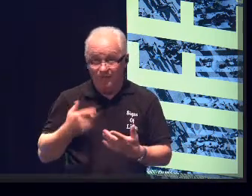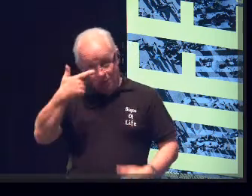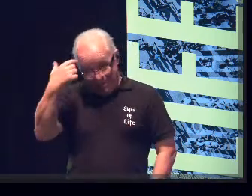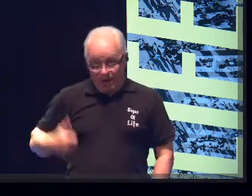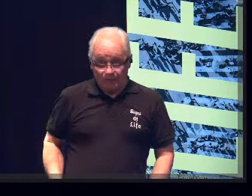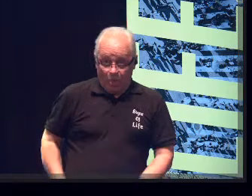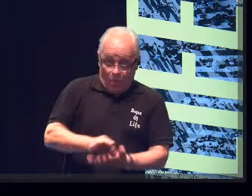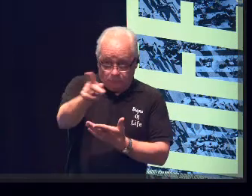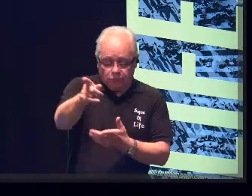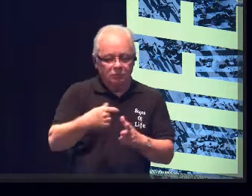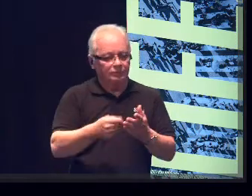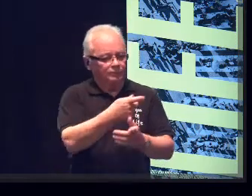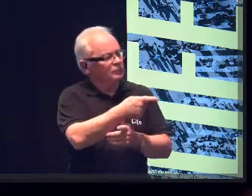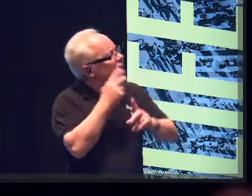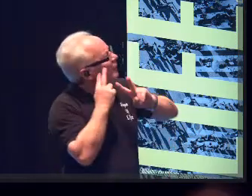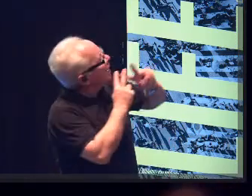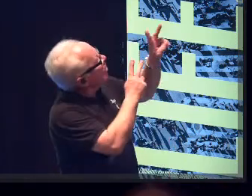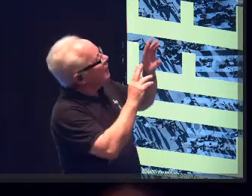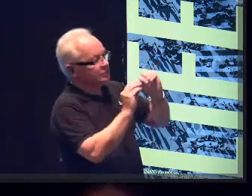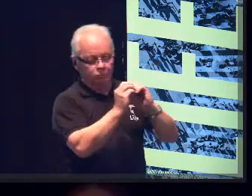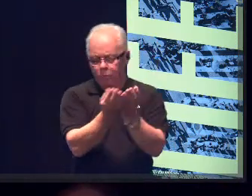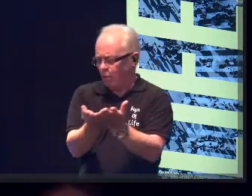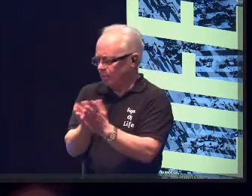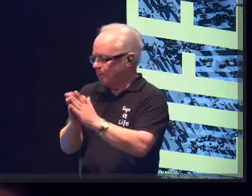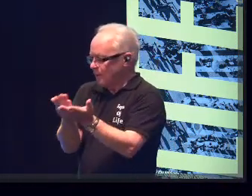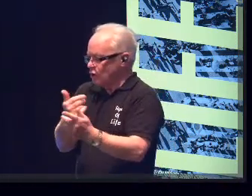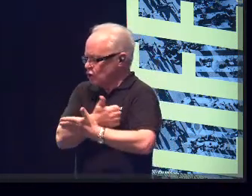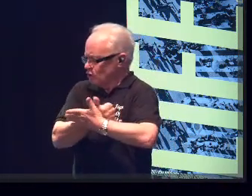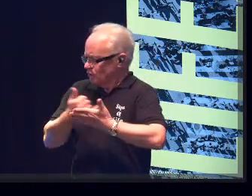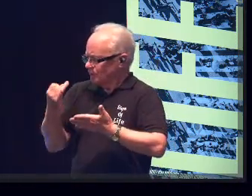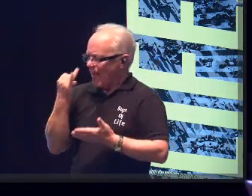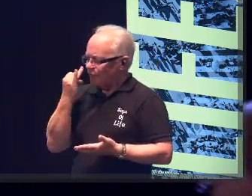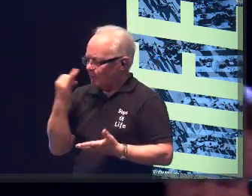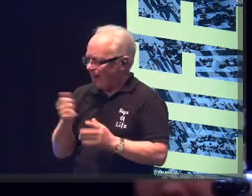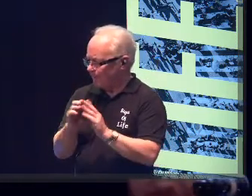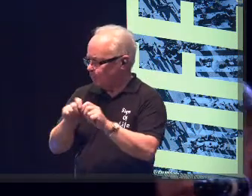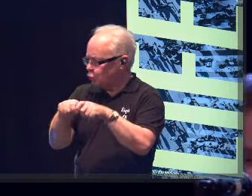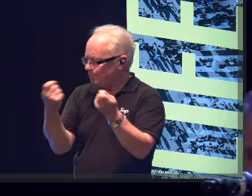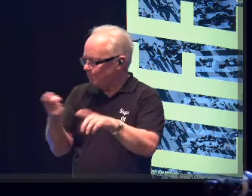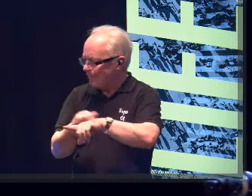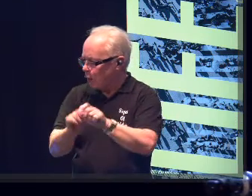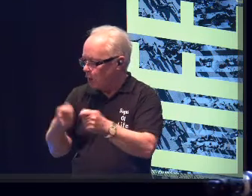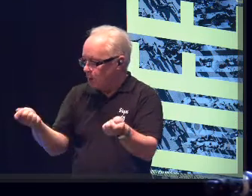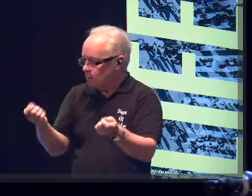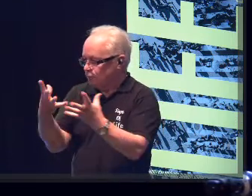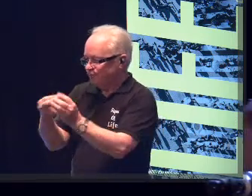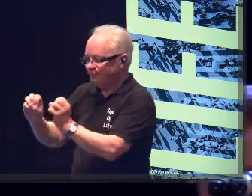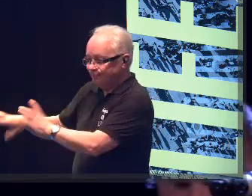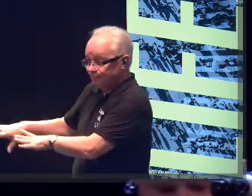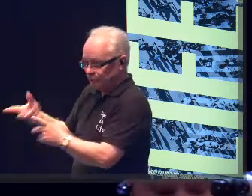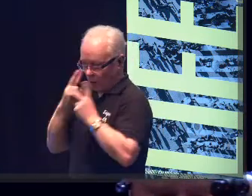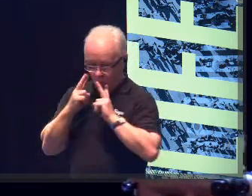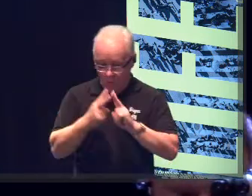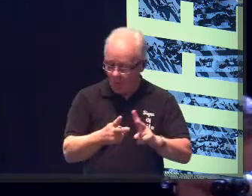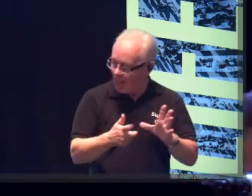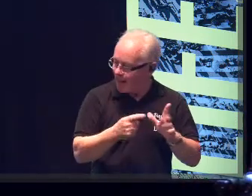as the bulletin. We're going to kill that word. The weekly leaflet is on your app. It'll be there every week. We can communicate with you. You can watch live stream on the app